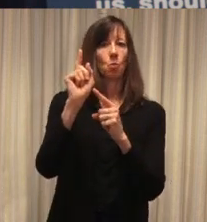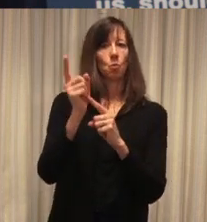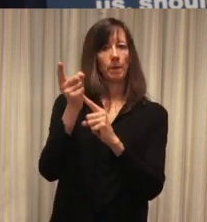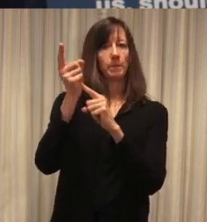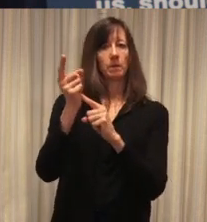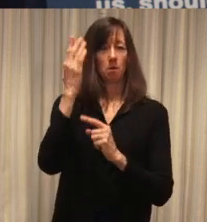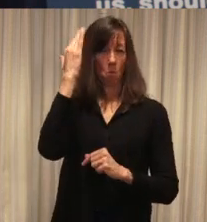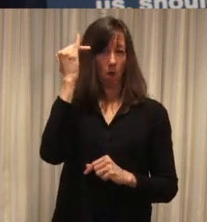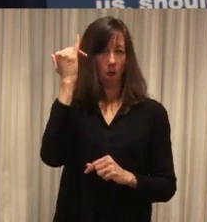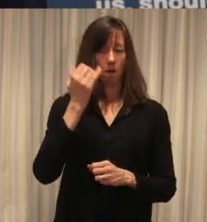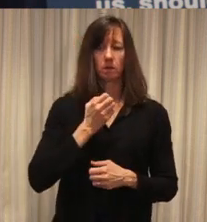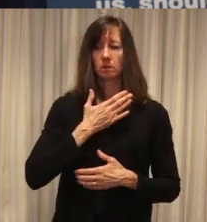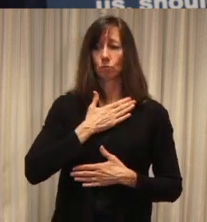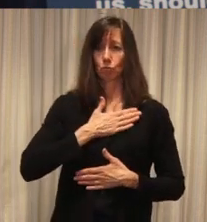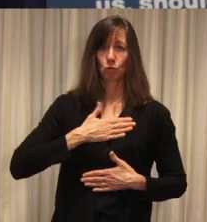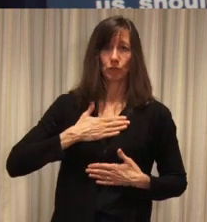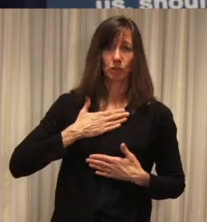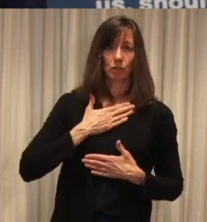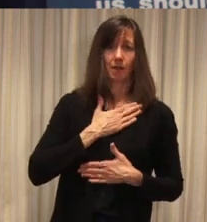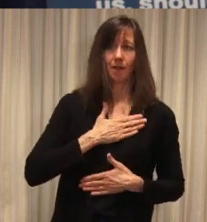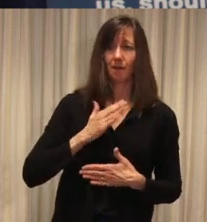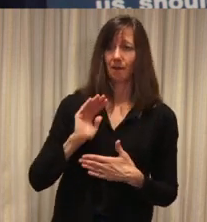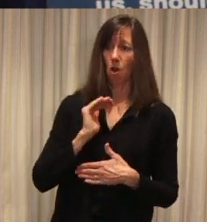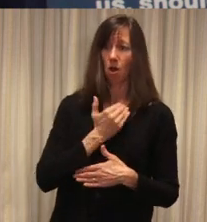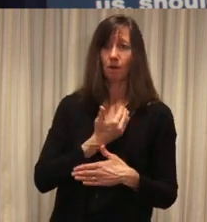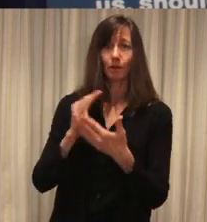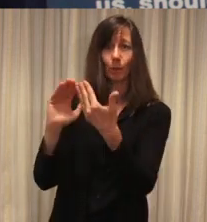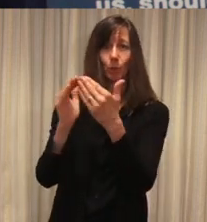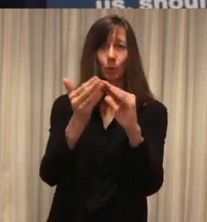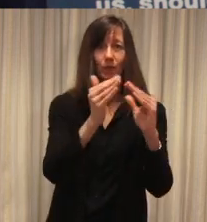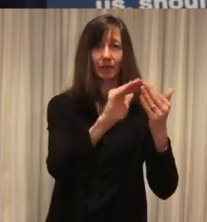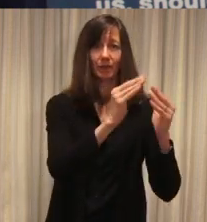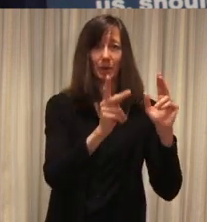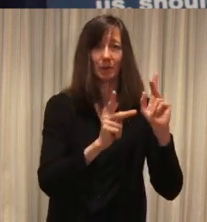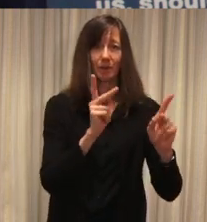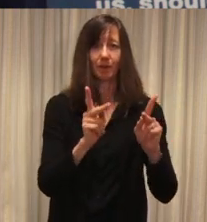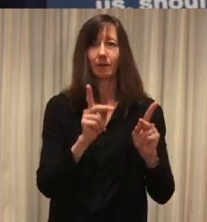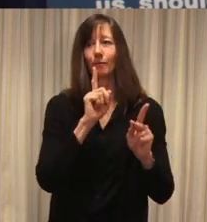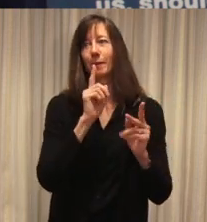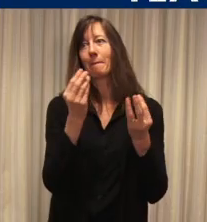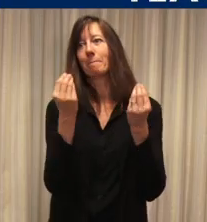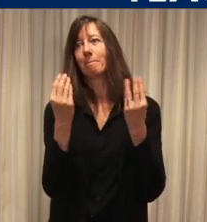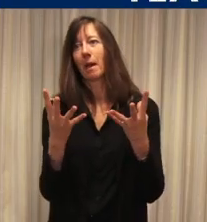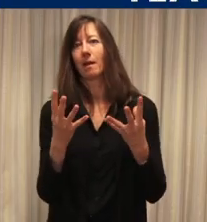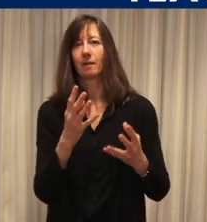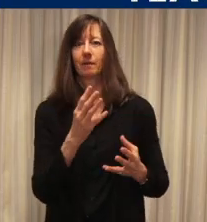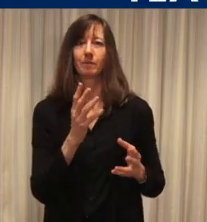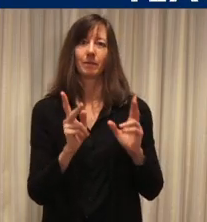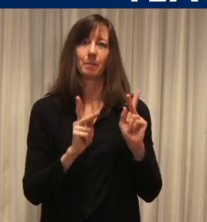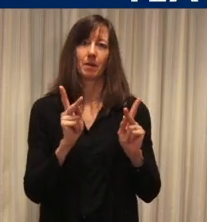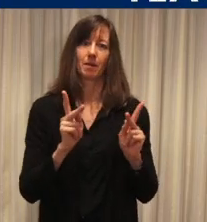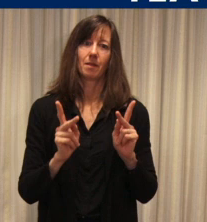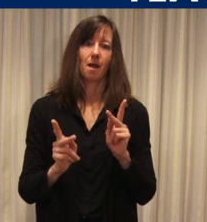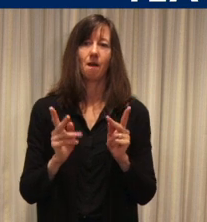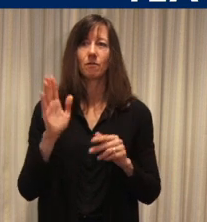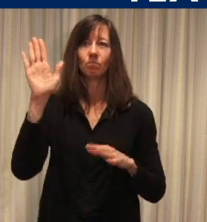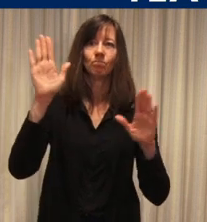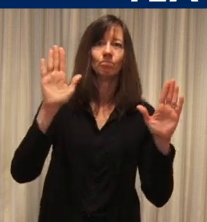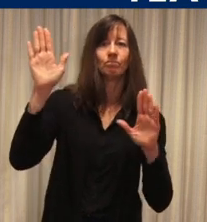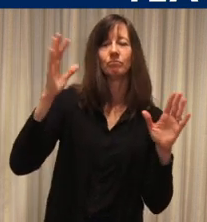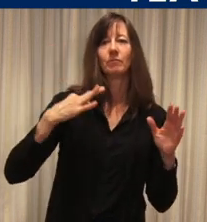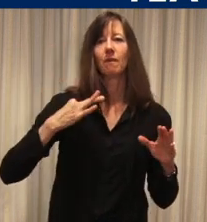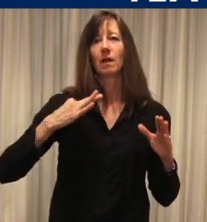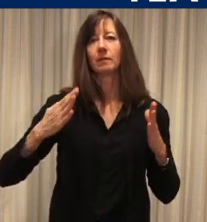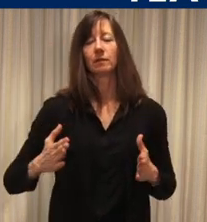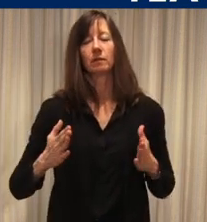how our community has stepped up and how many members of our community have stepped up. I want to thank all of